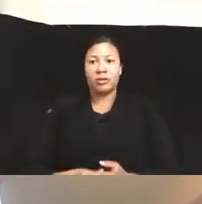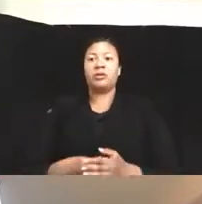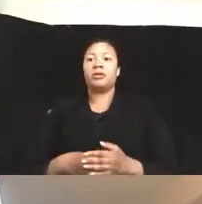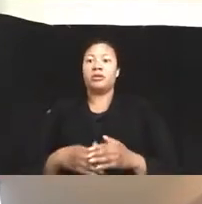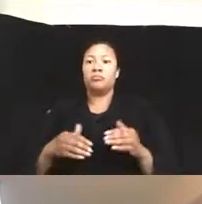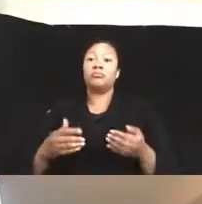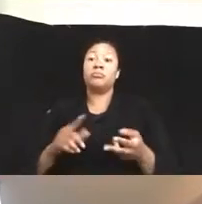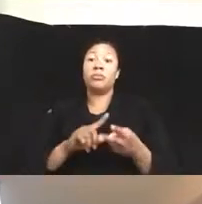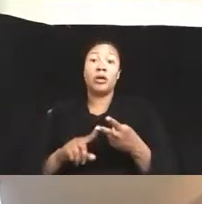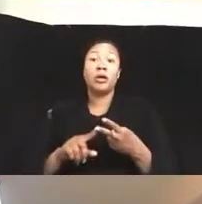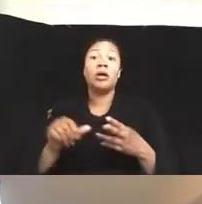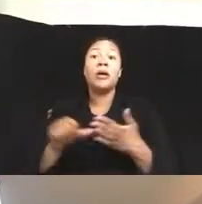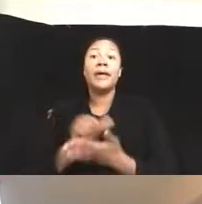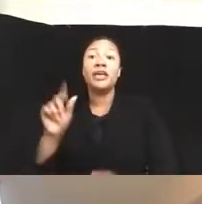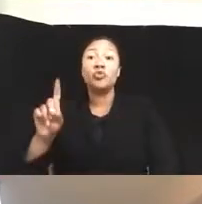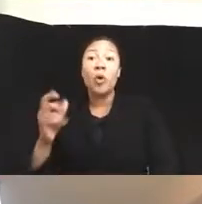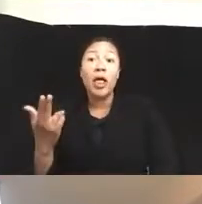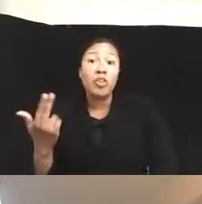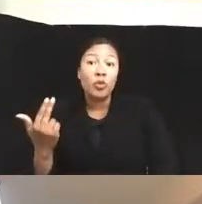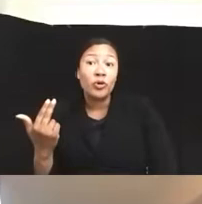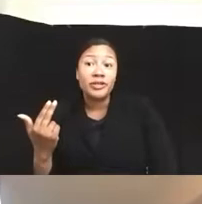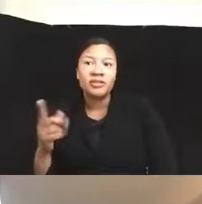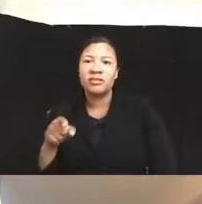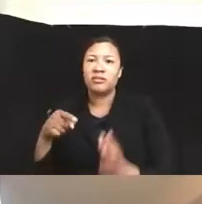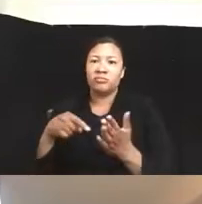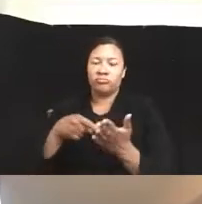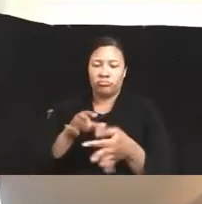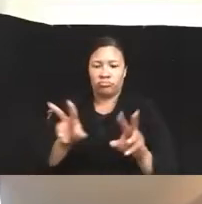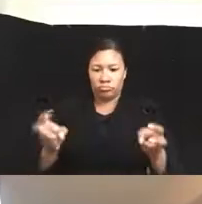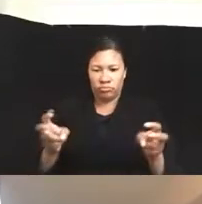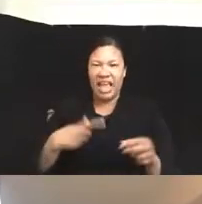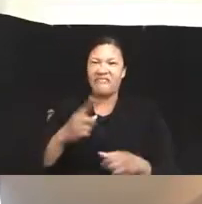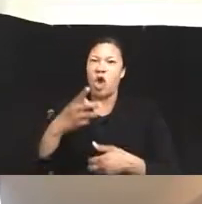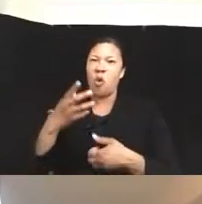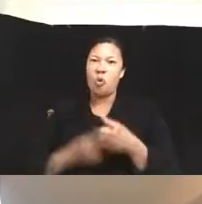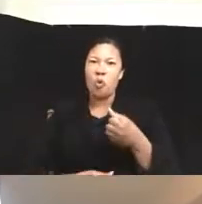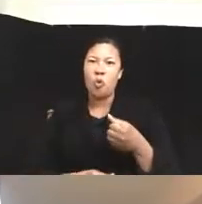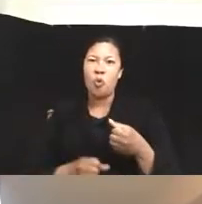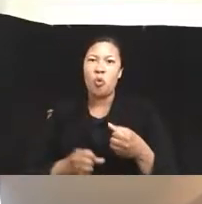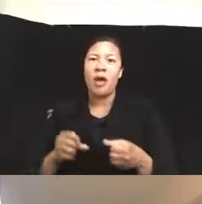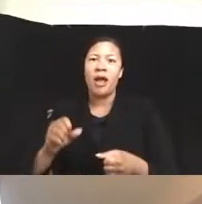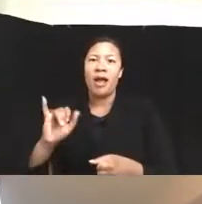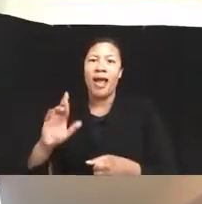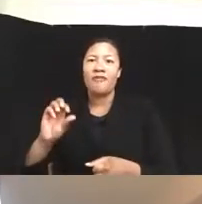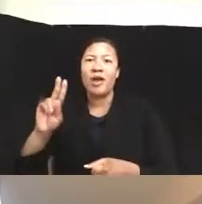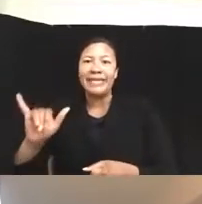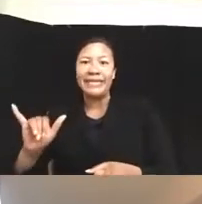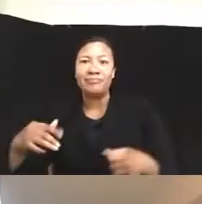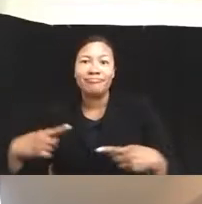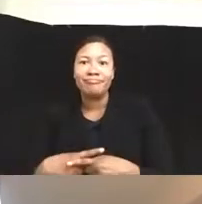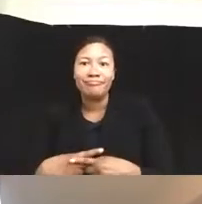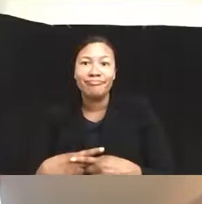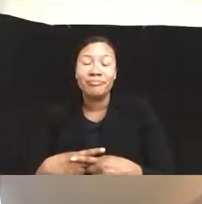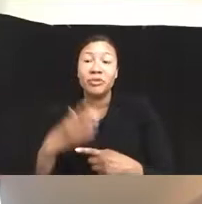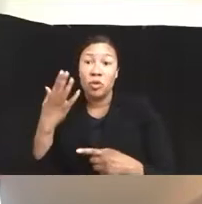on page 113, there is a cruel irony in the fact that the relatively new IR discipline is constructed in a way that removes